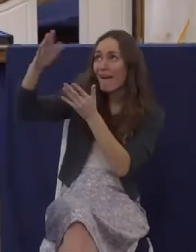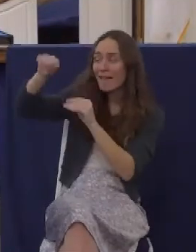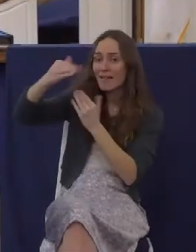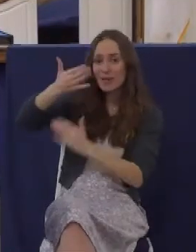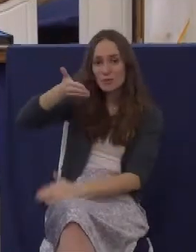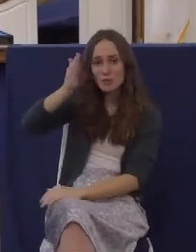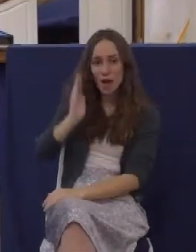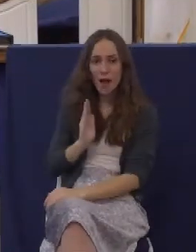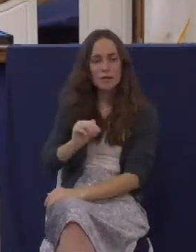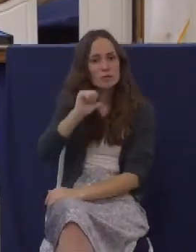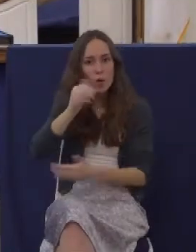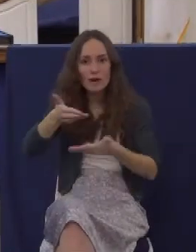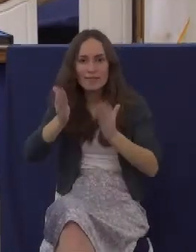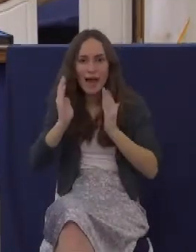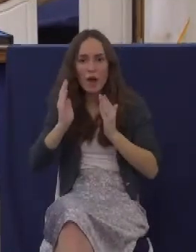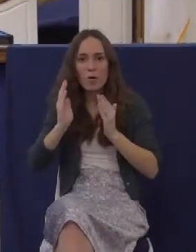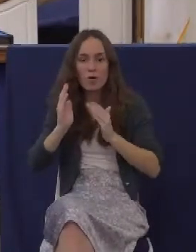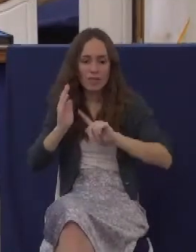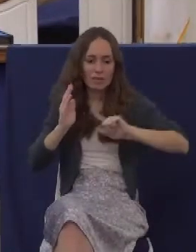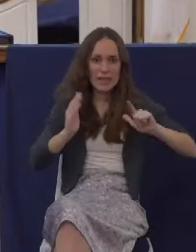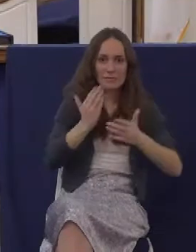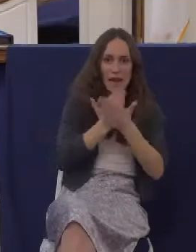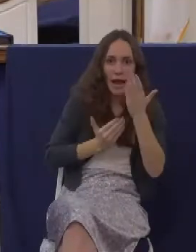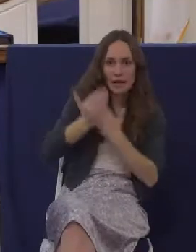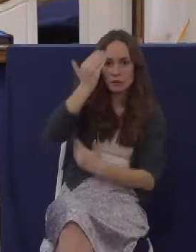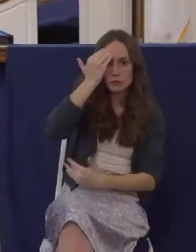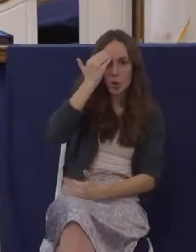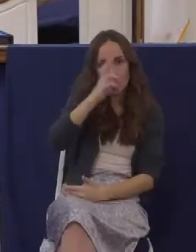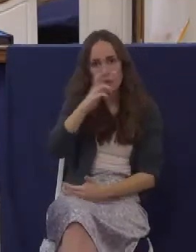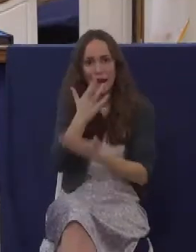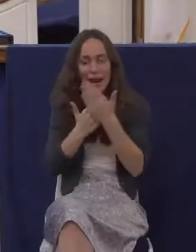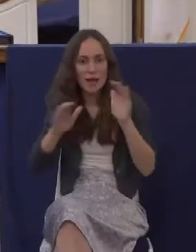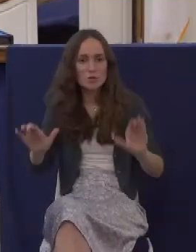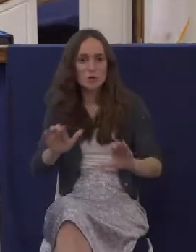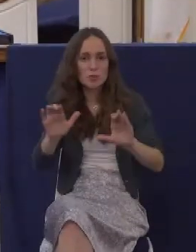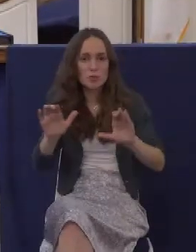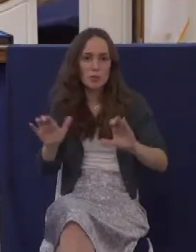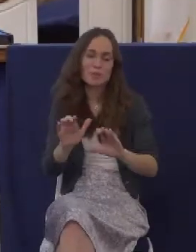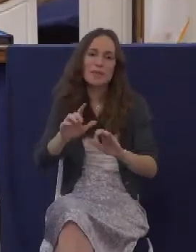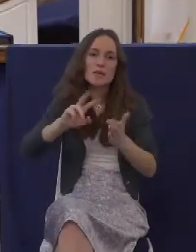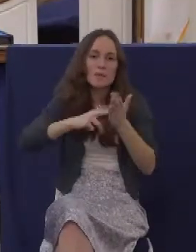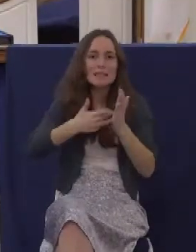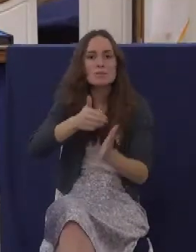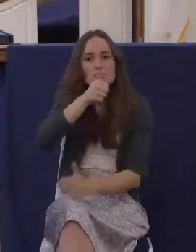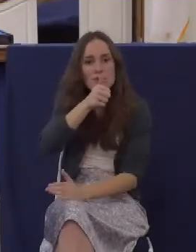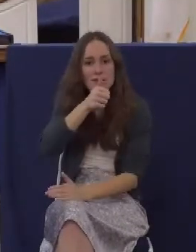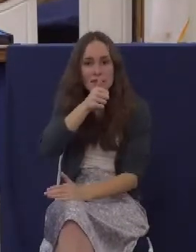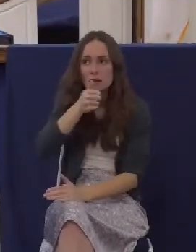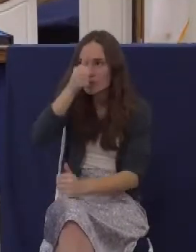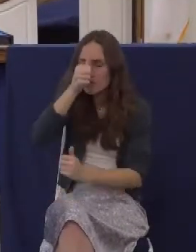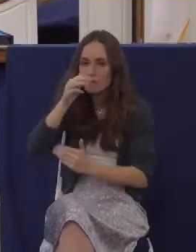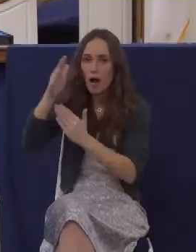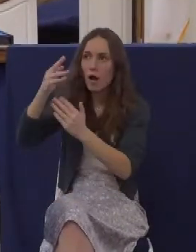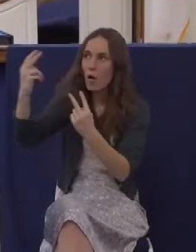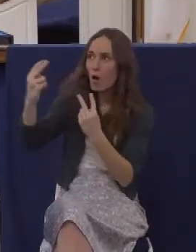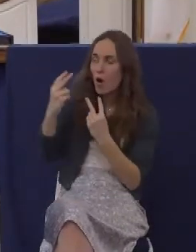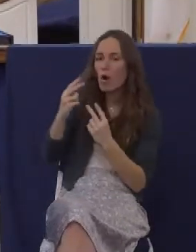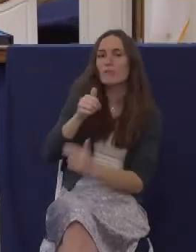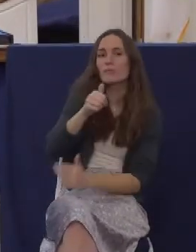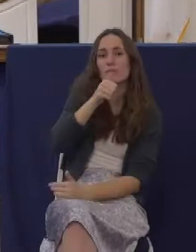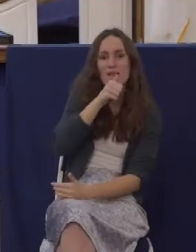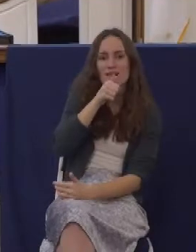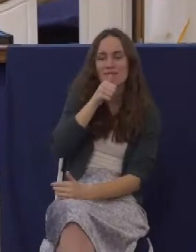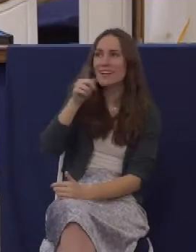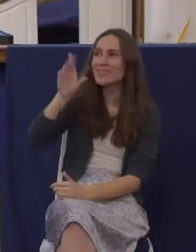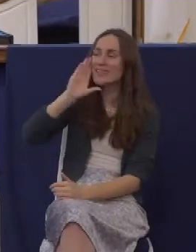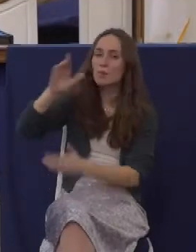thine alms may be in secret, and thy Father which seeth in secret himself shall reward thee openly. And when thou prayest, thou